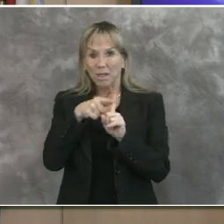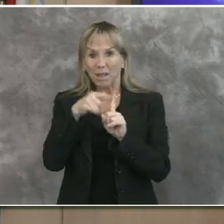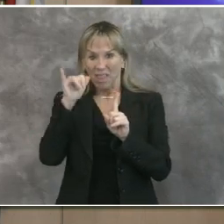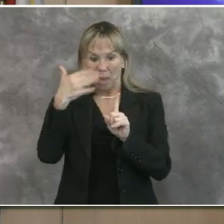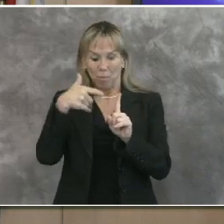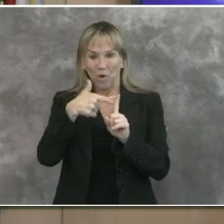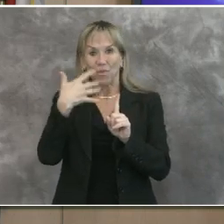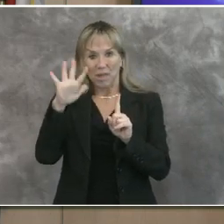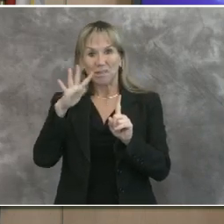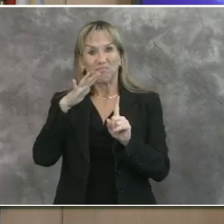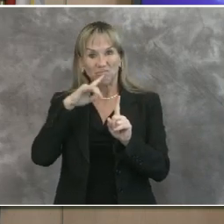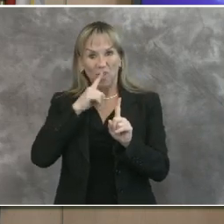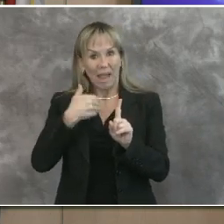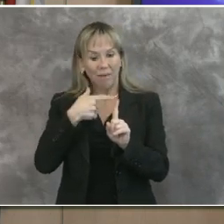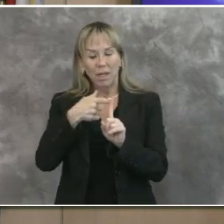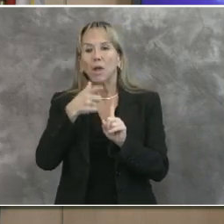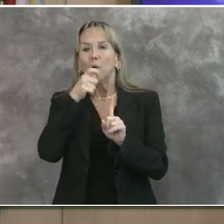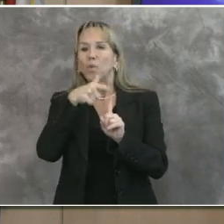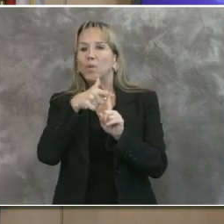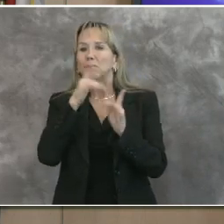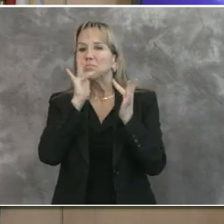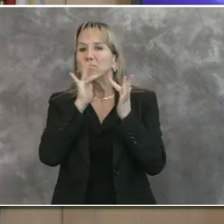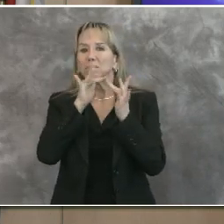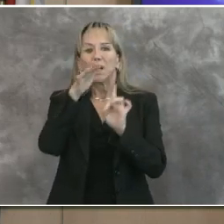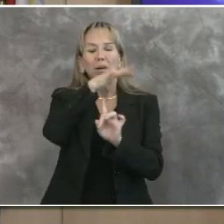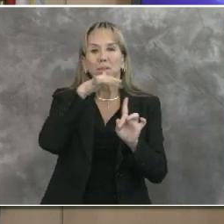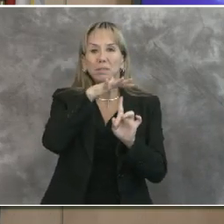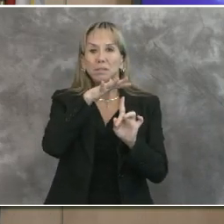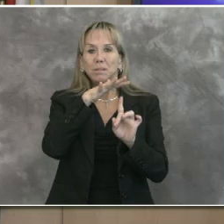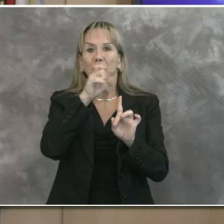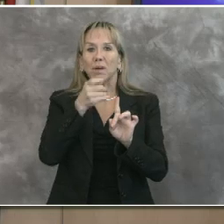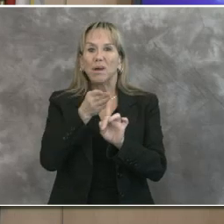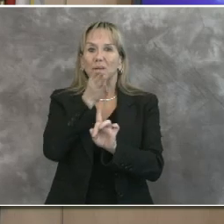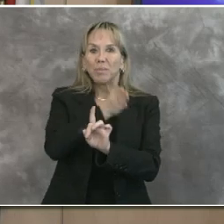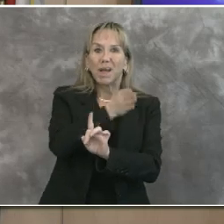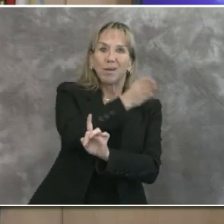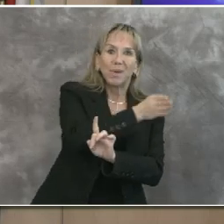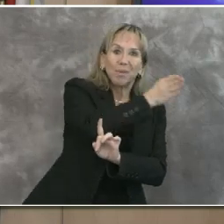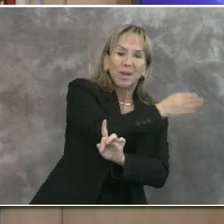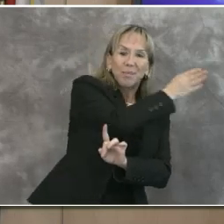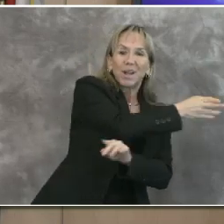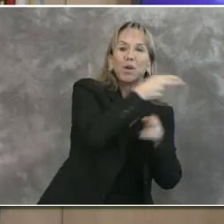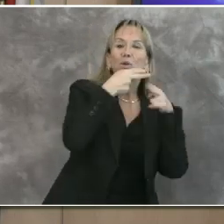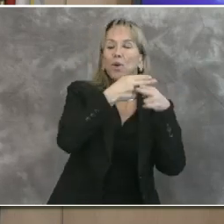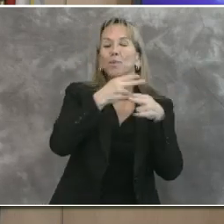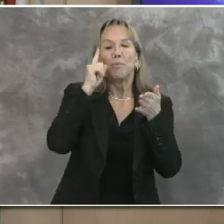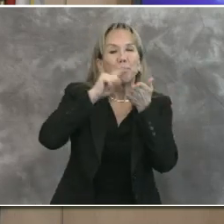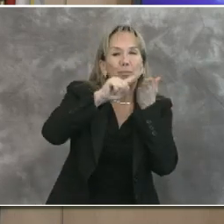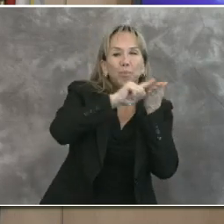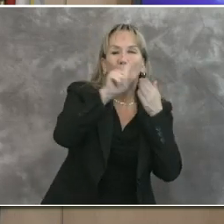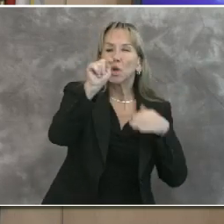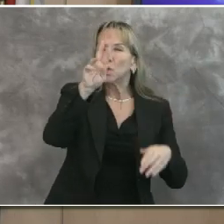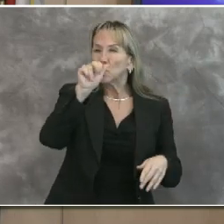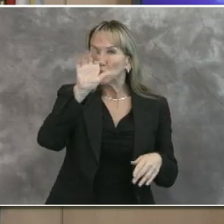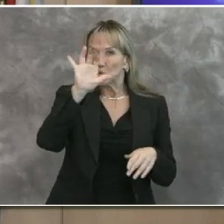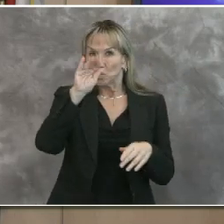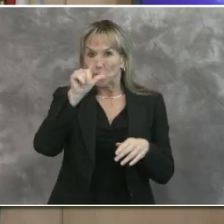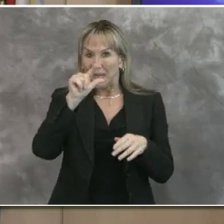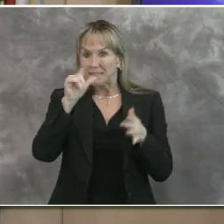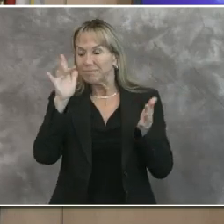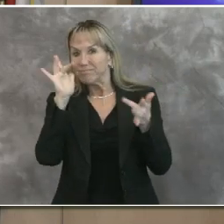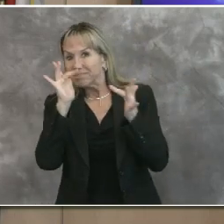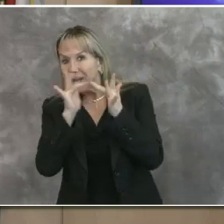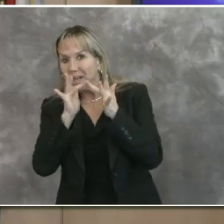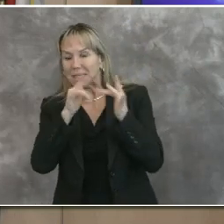with, talk to them, offer them testing, assess them for symptoms. That is the tracing. And we'll have to contact these